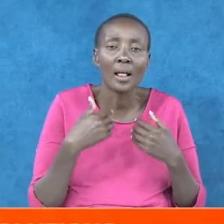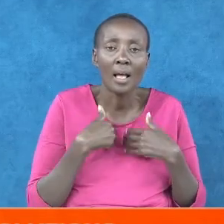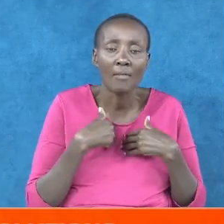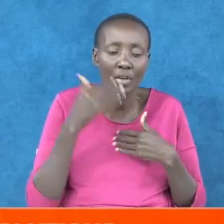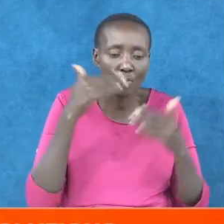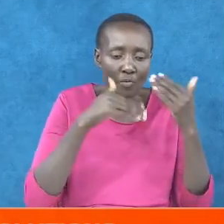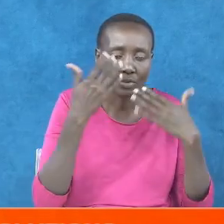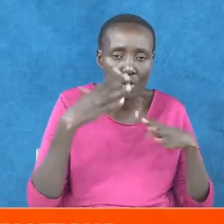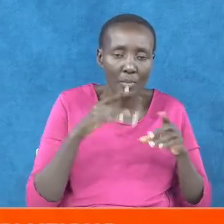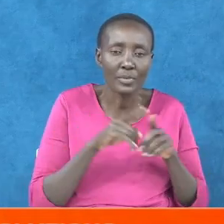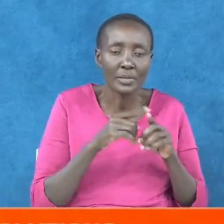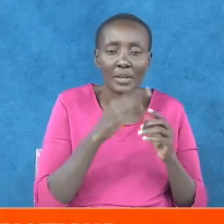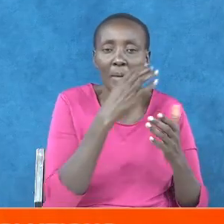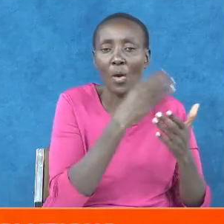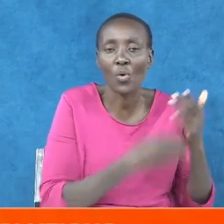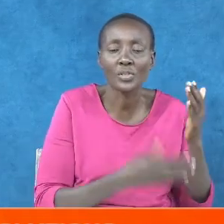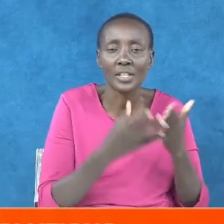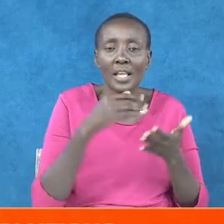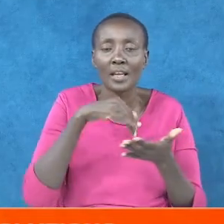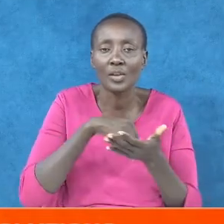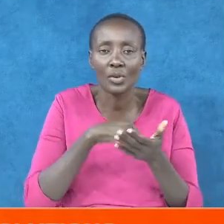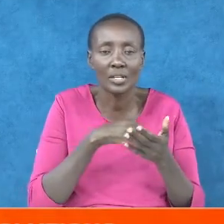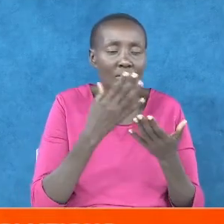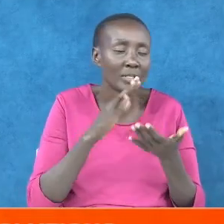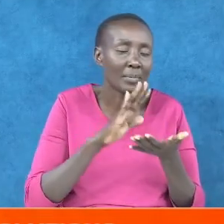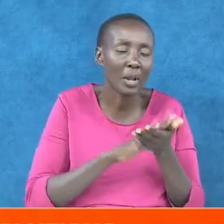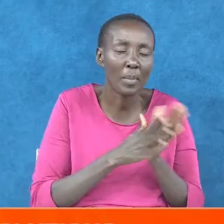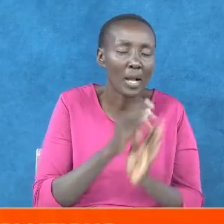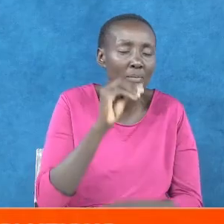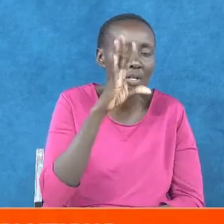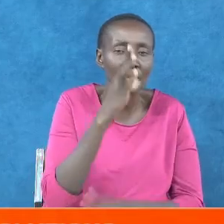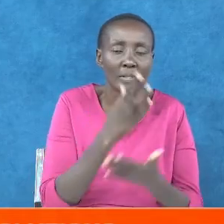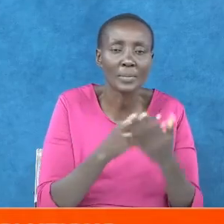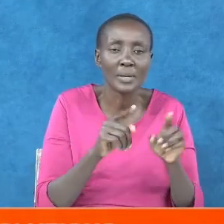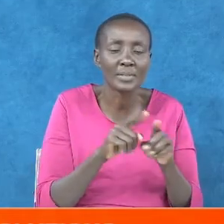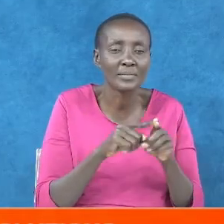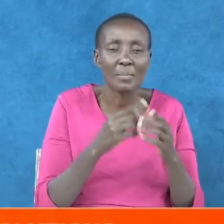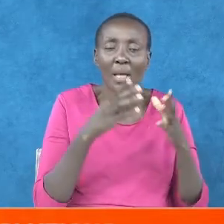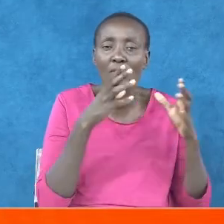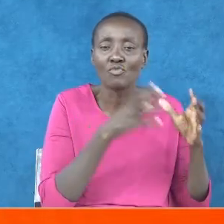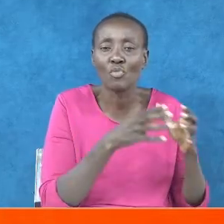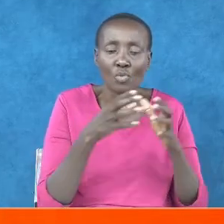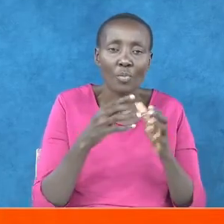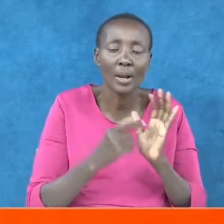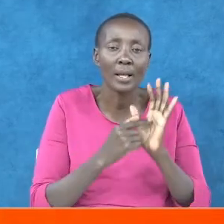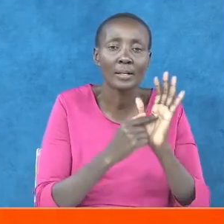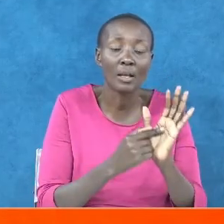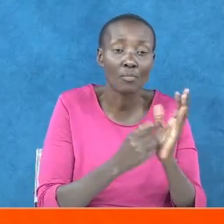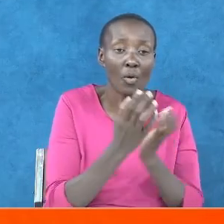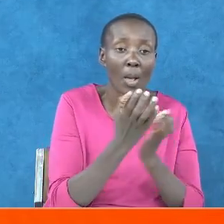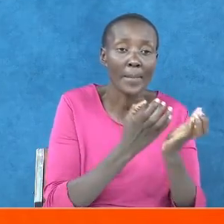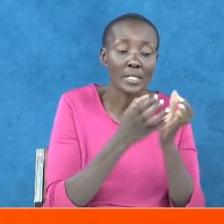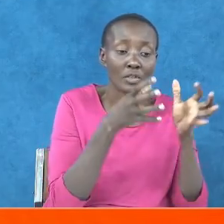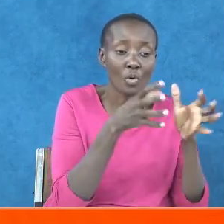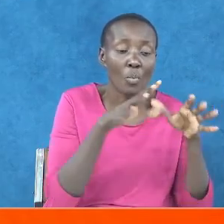professionals then come costs. So arbitration sometimes can be very costly, and it's very sophisticated parties, like for example commercial entities